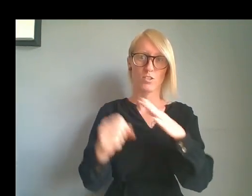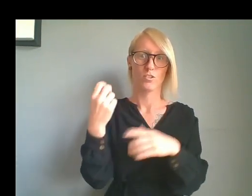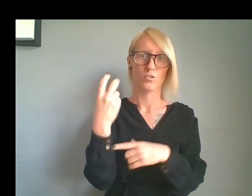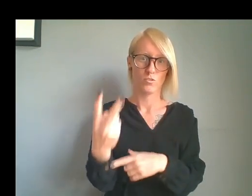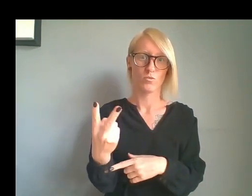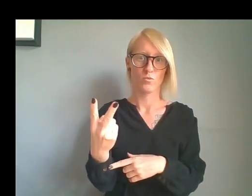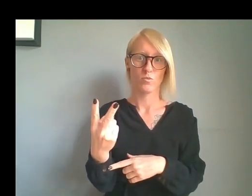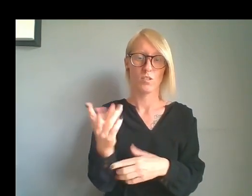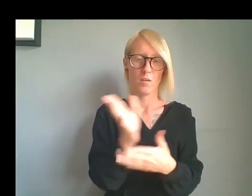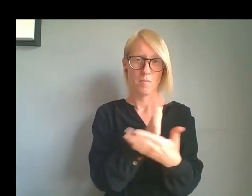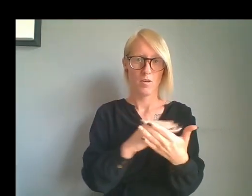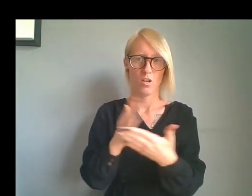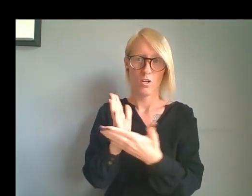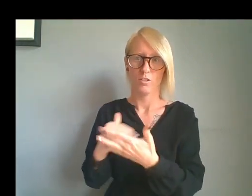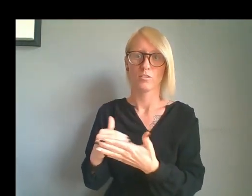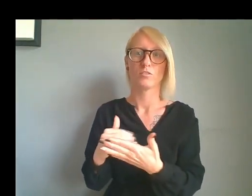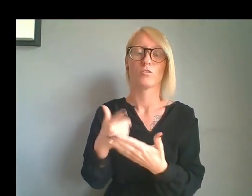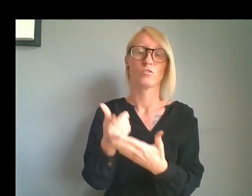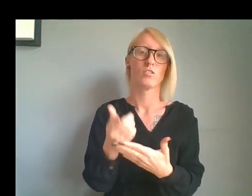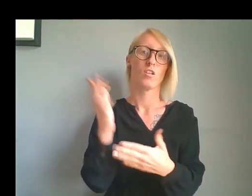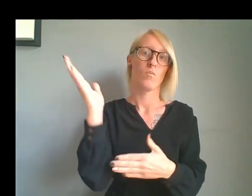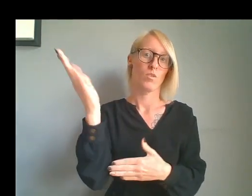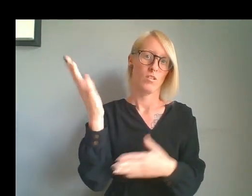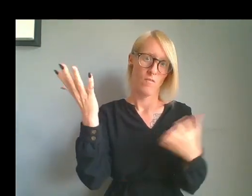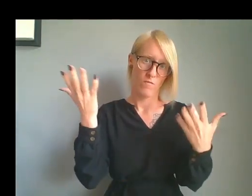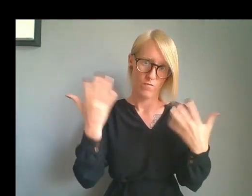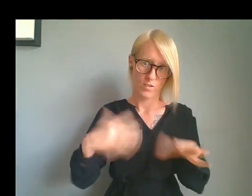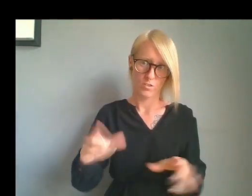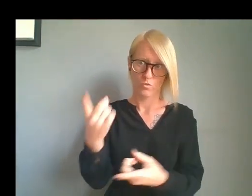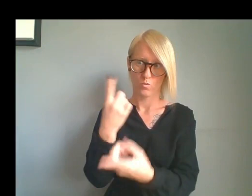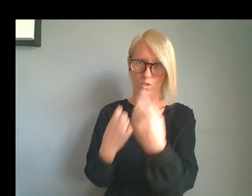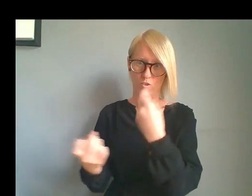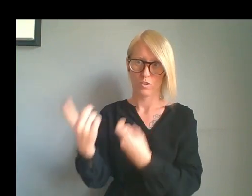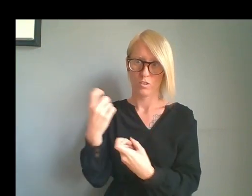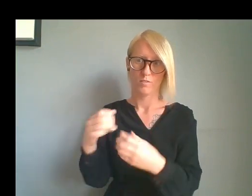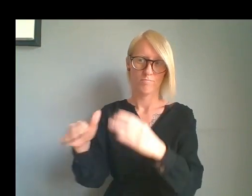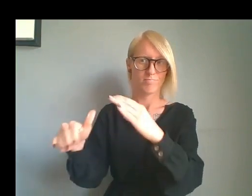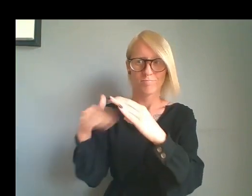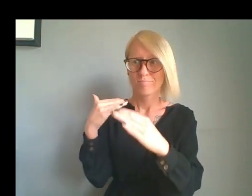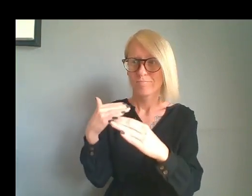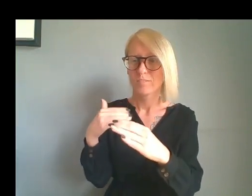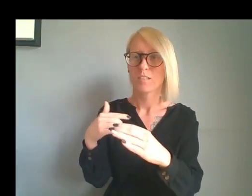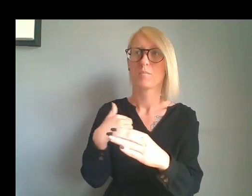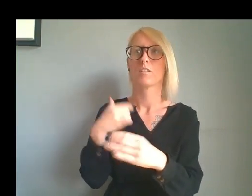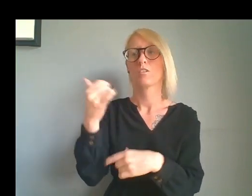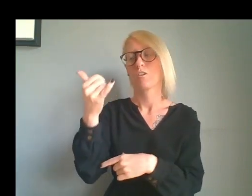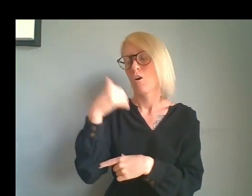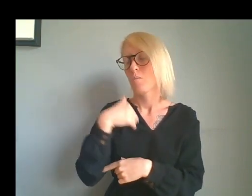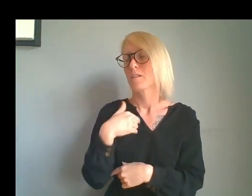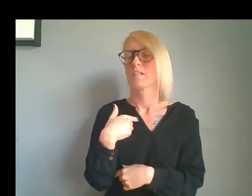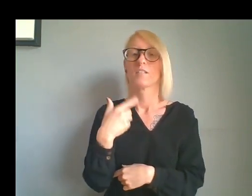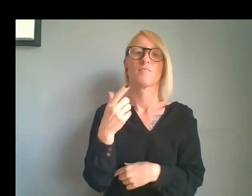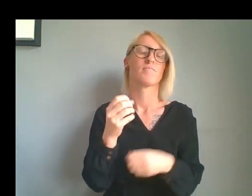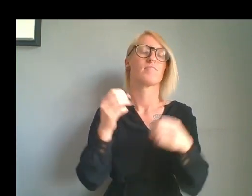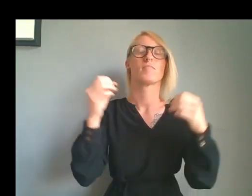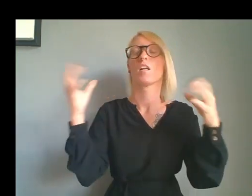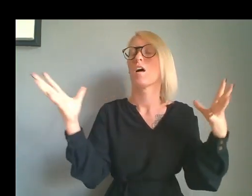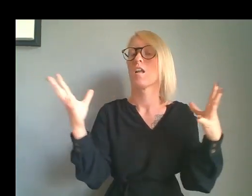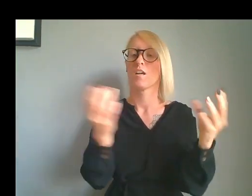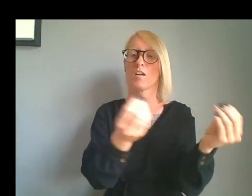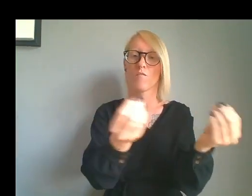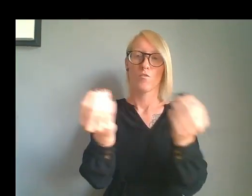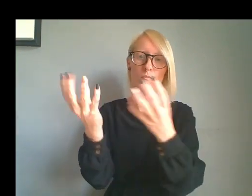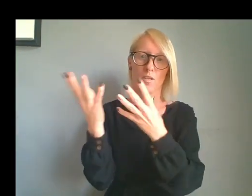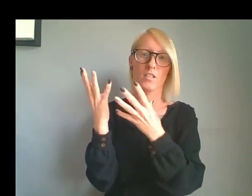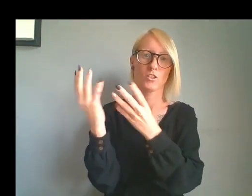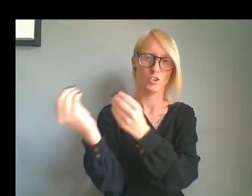have questions after the presentation, feel free to call me, email me. I'm happy to help because I have a ton of information I'm going to fly